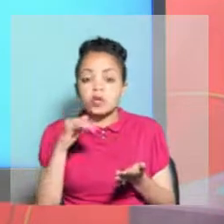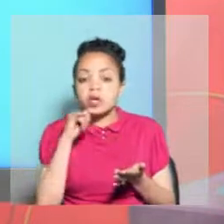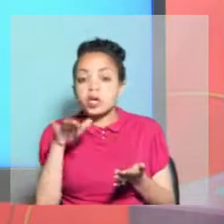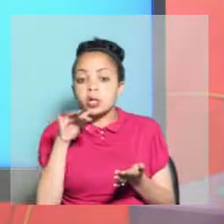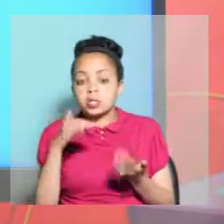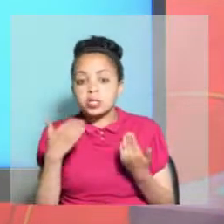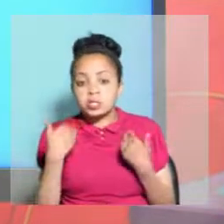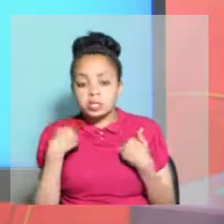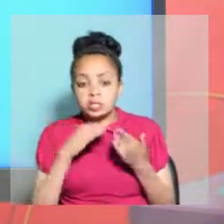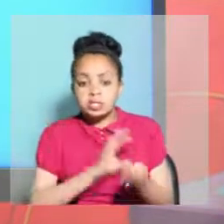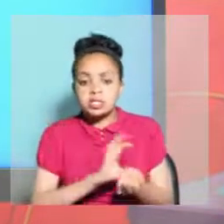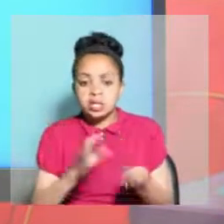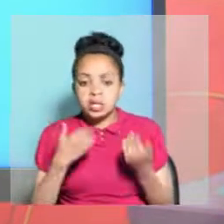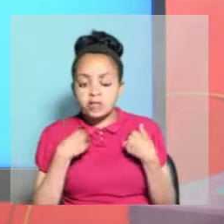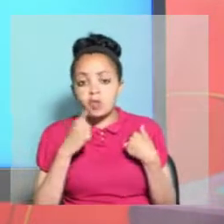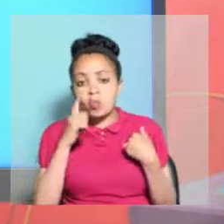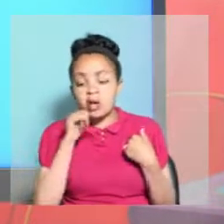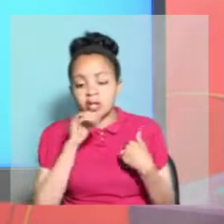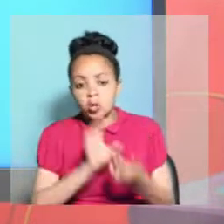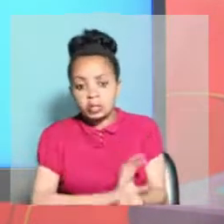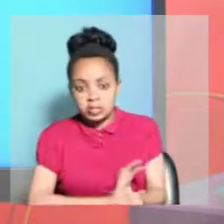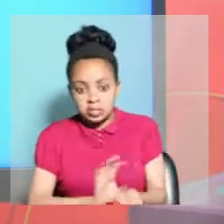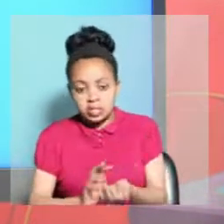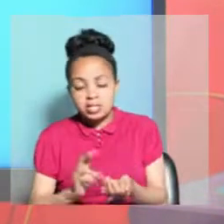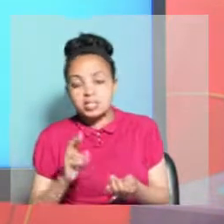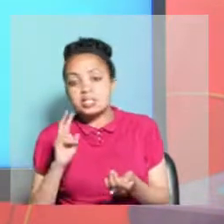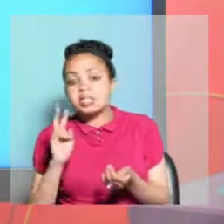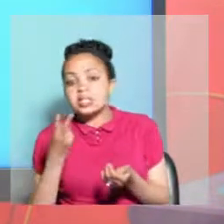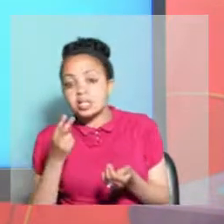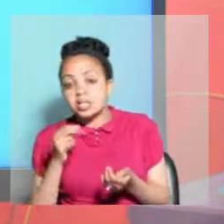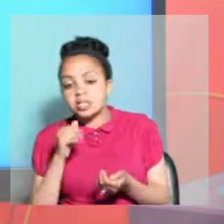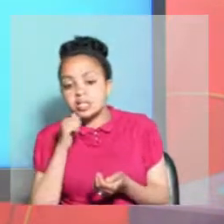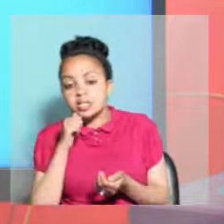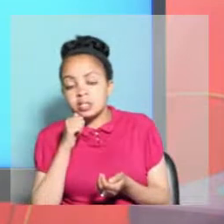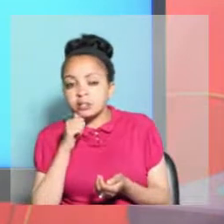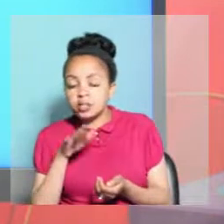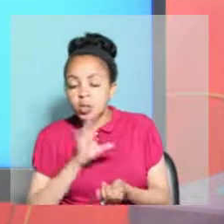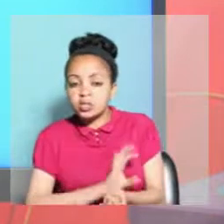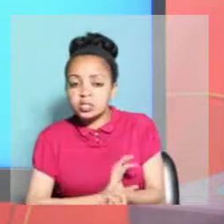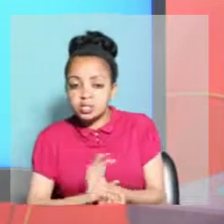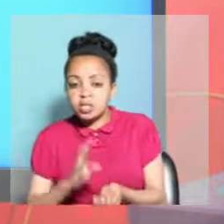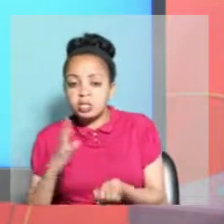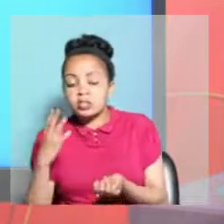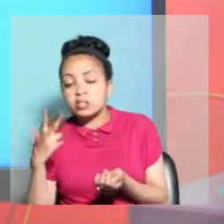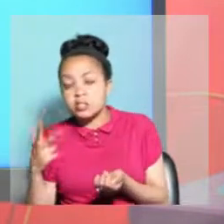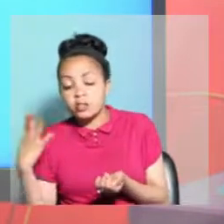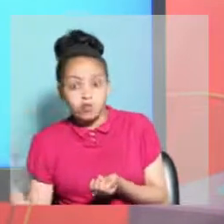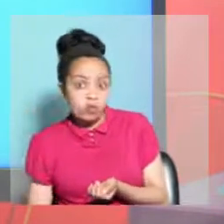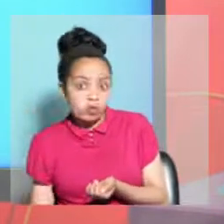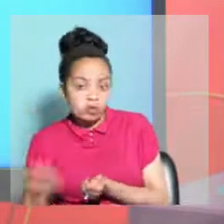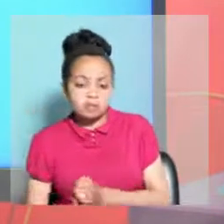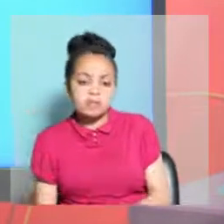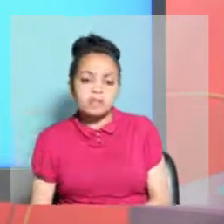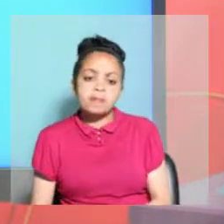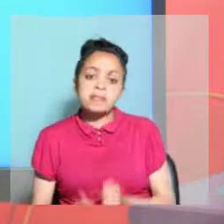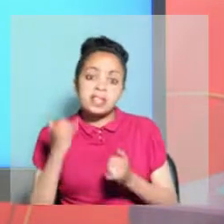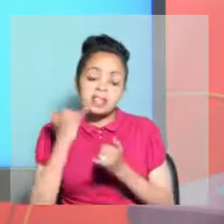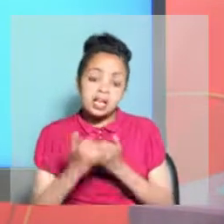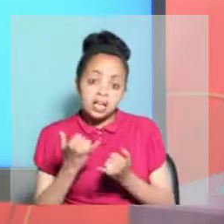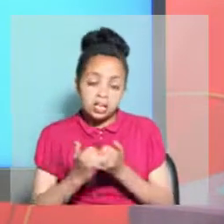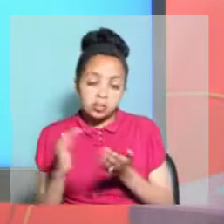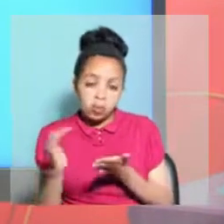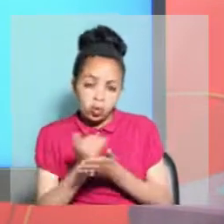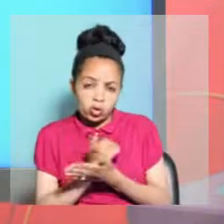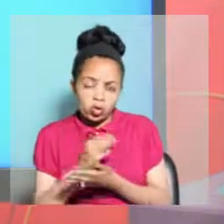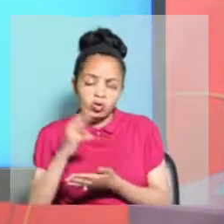cell. 1 daughter cell, 2nd daughter cell, 3rd daughter cell, 4th daughter cell. The end product